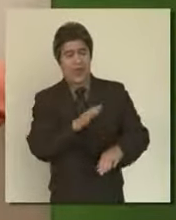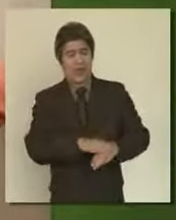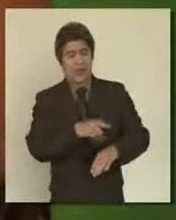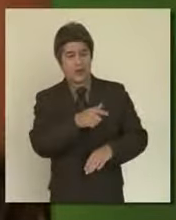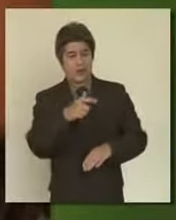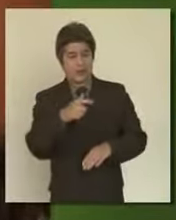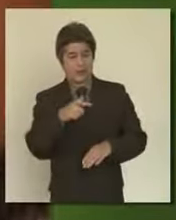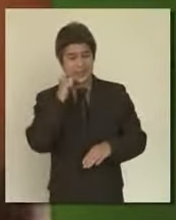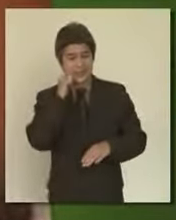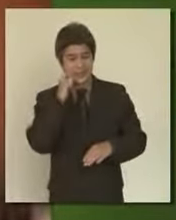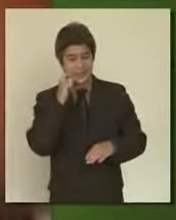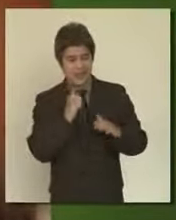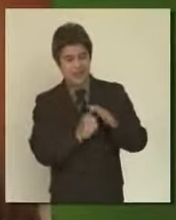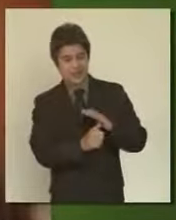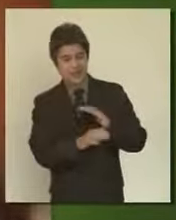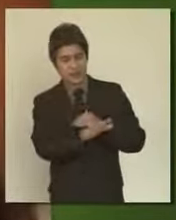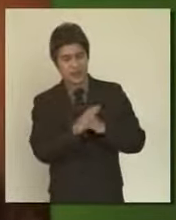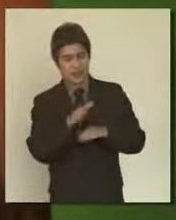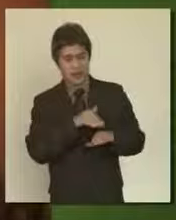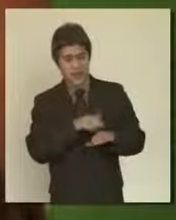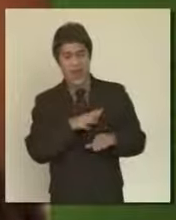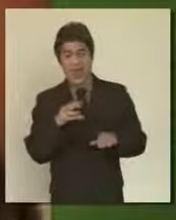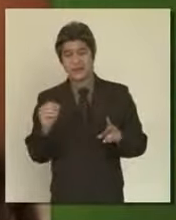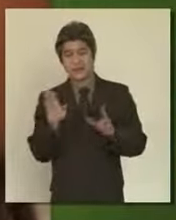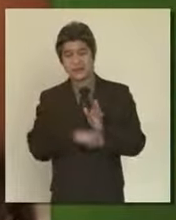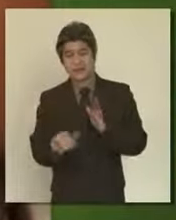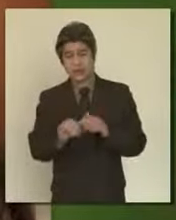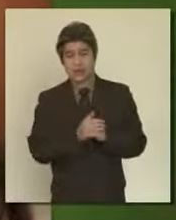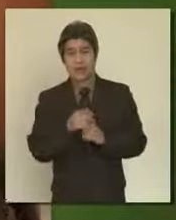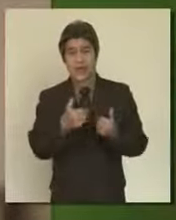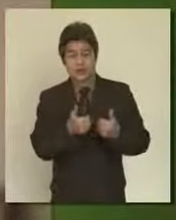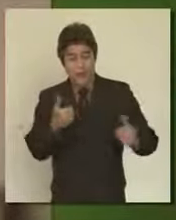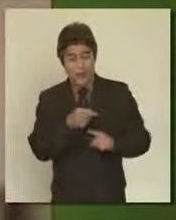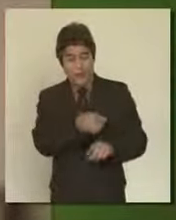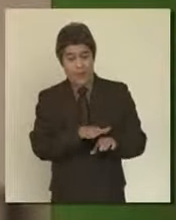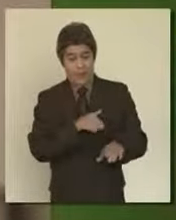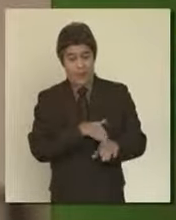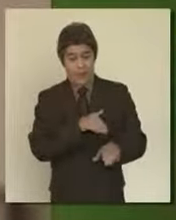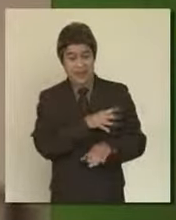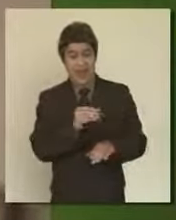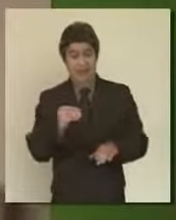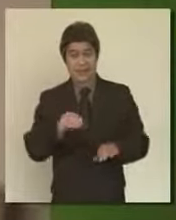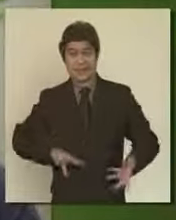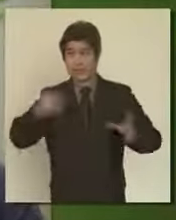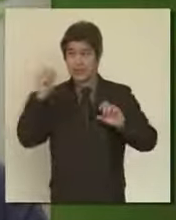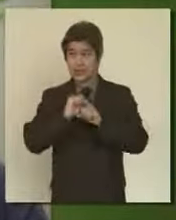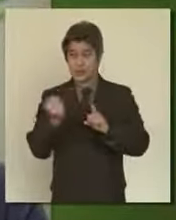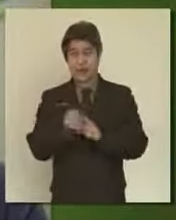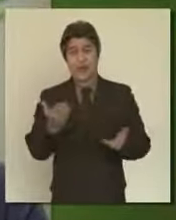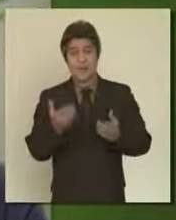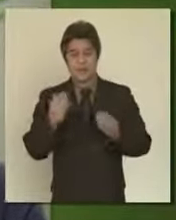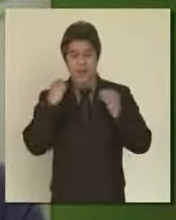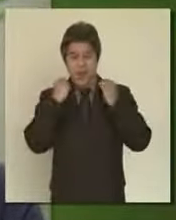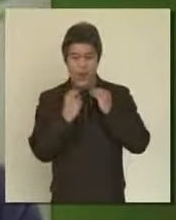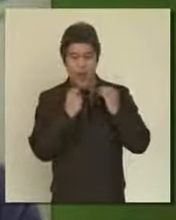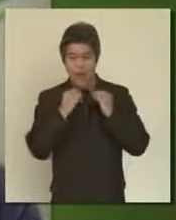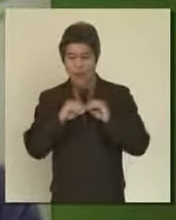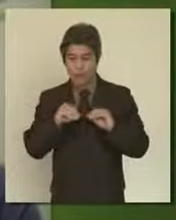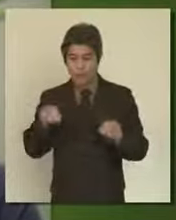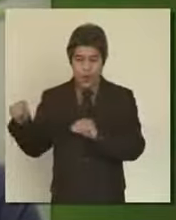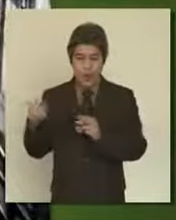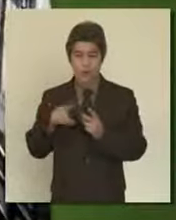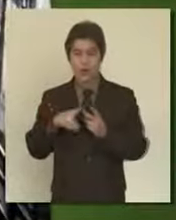under your pet's skin, and it can be very inexpensive as well. If you're separated from your pet in a disaster situation, they might lose their collar and